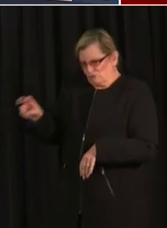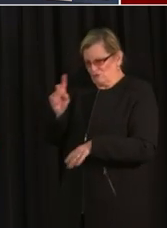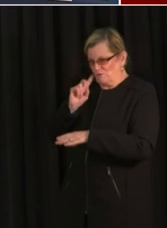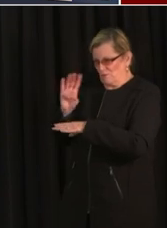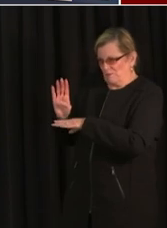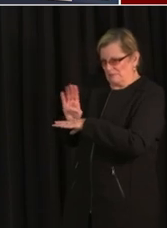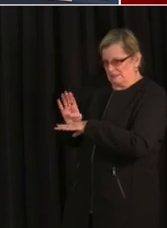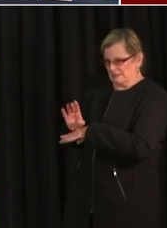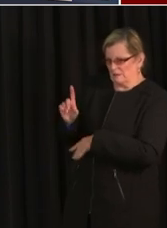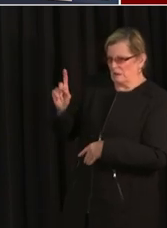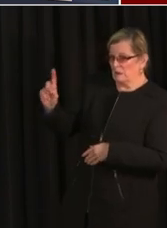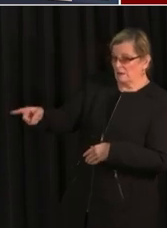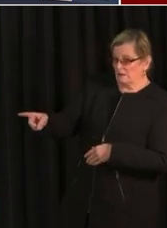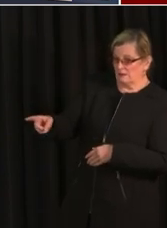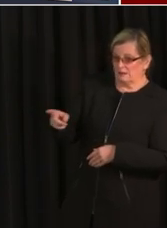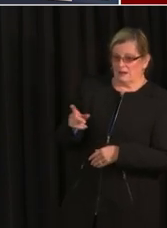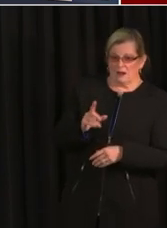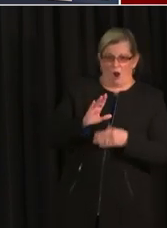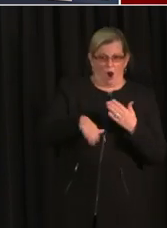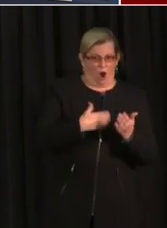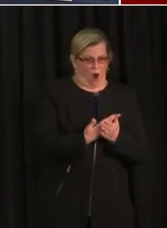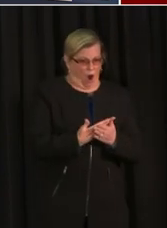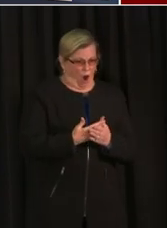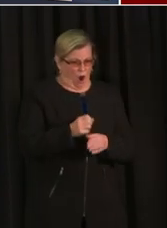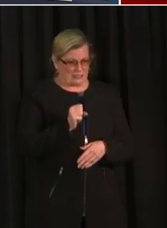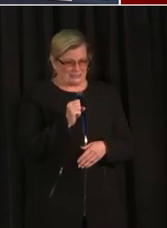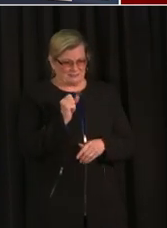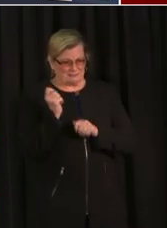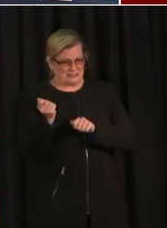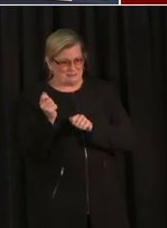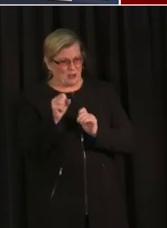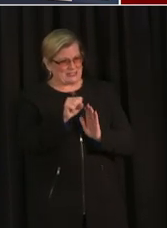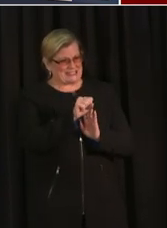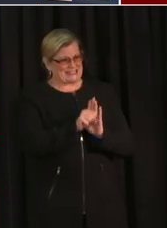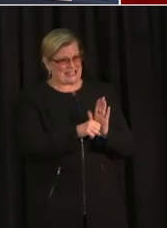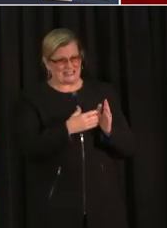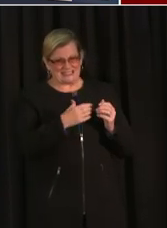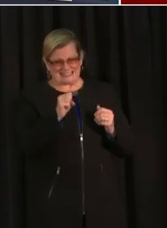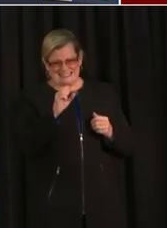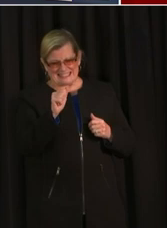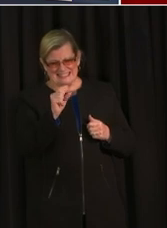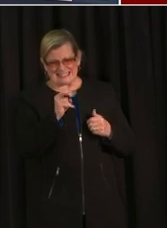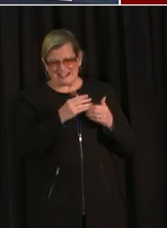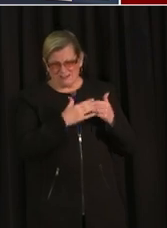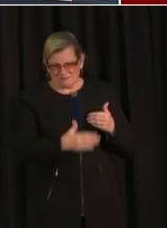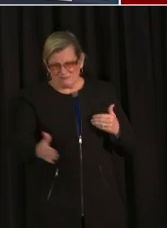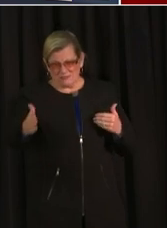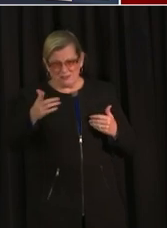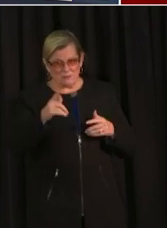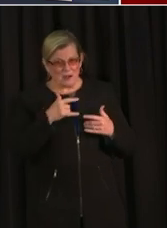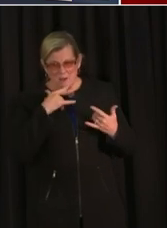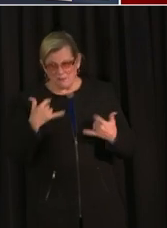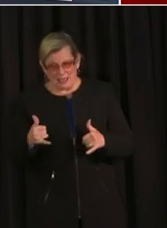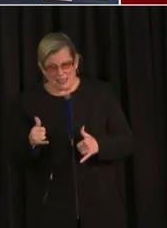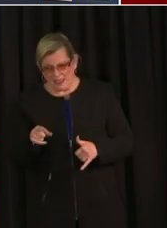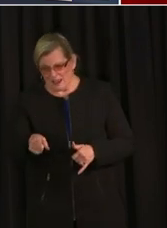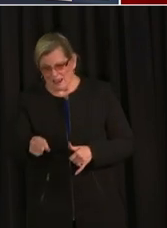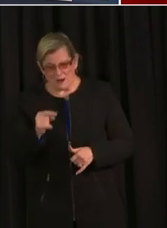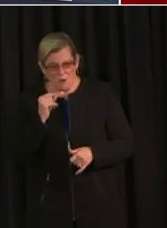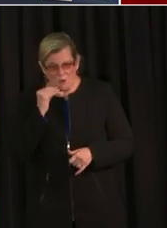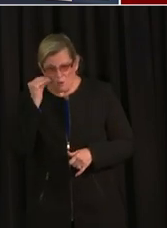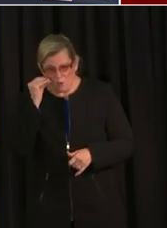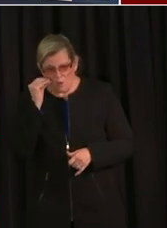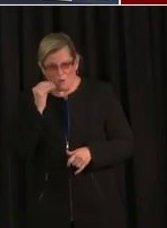That means essentially all season long, all of the nationals need to be at home when they're not going to work or going to